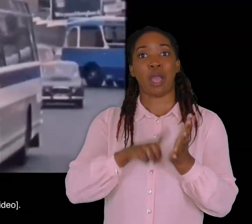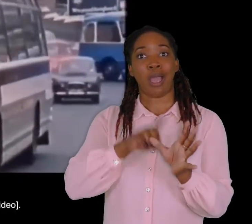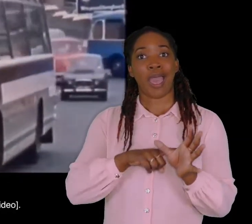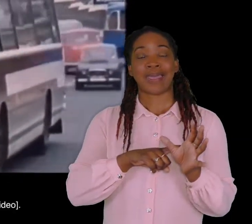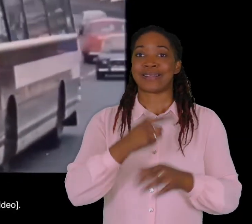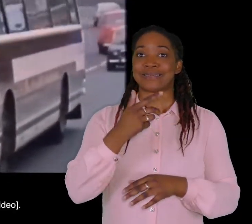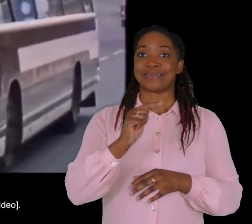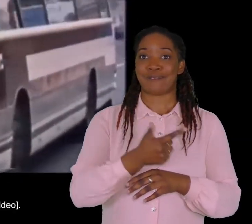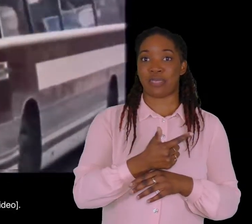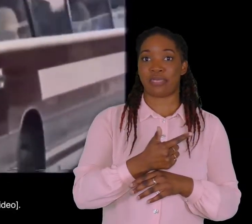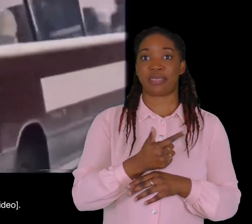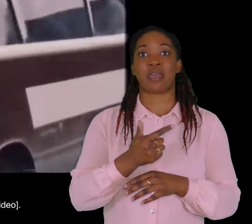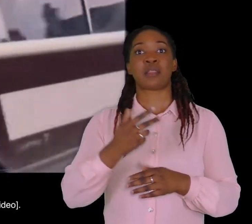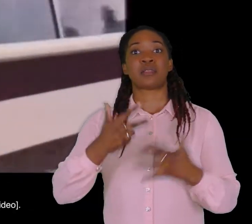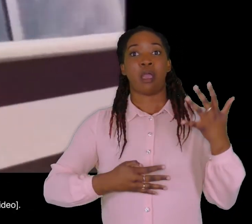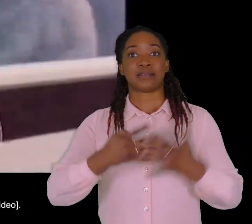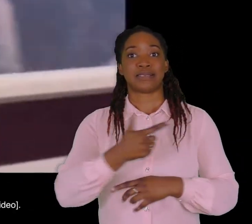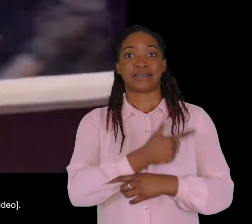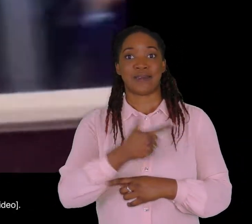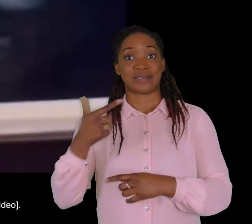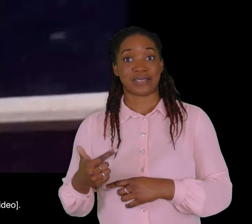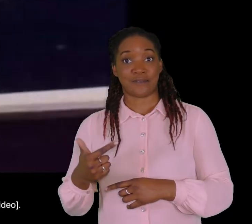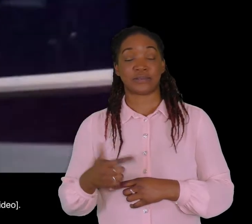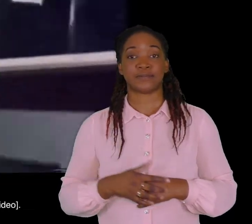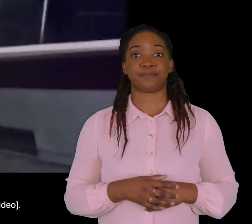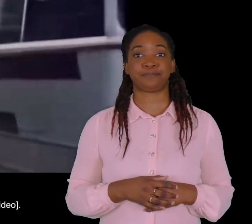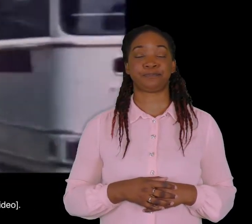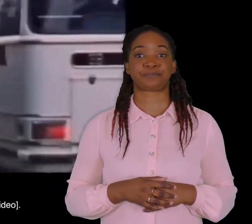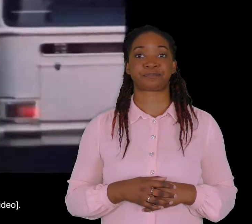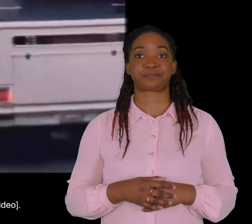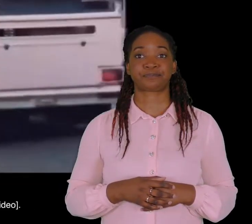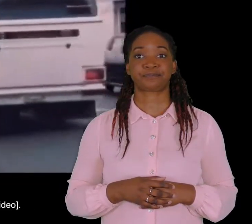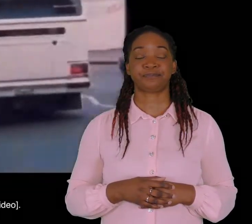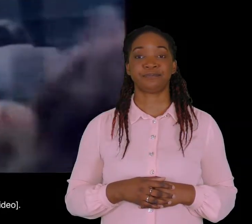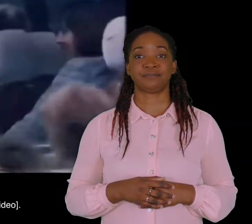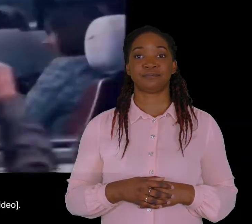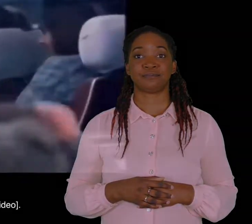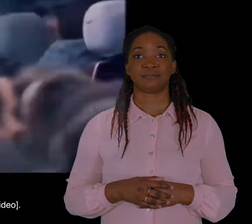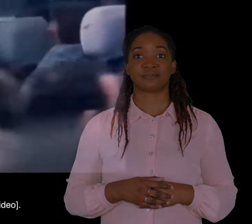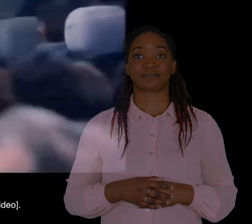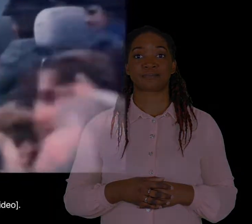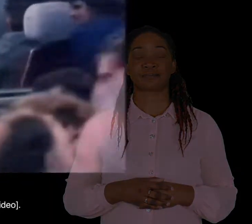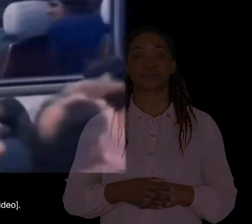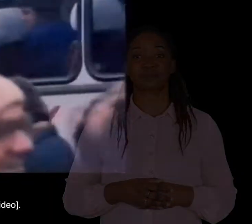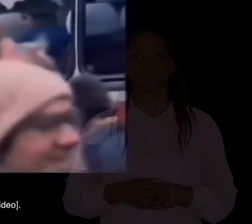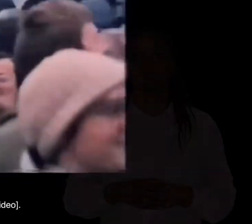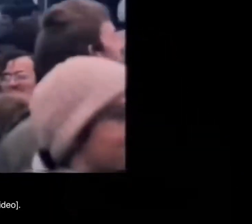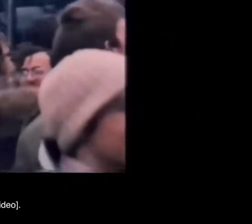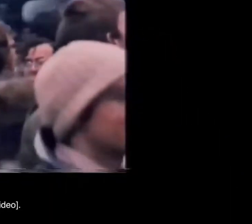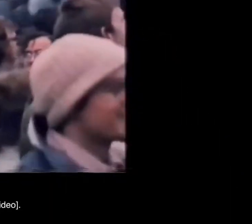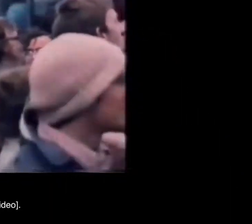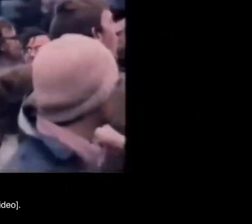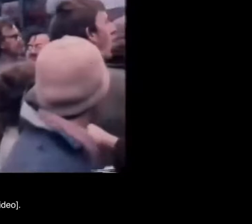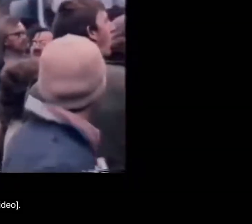11th, 1977. Hey Robbie, where you going? In the middle of the night, I'm going down to London, to the